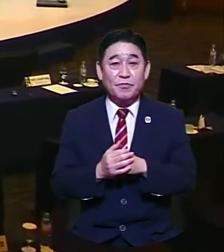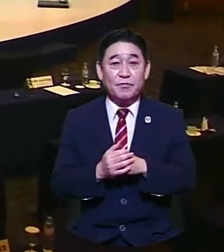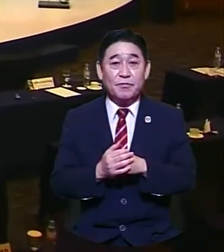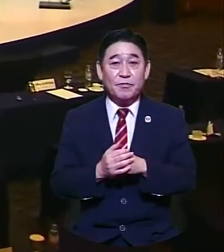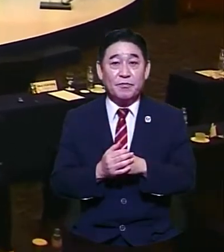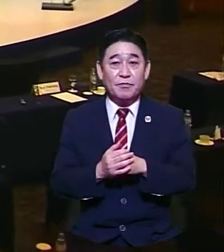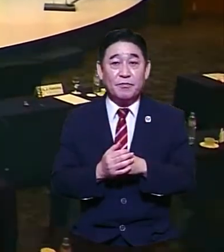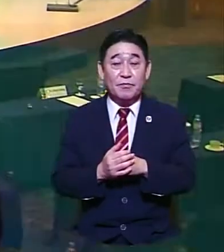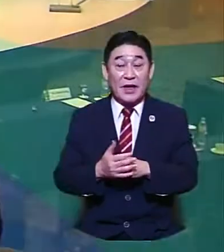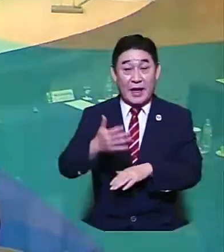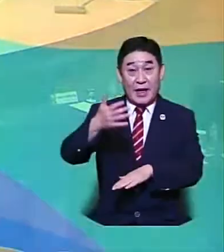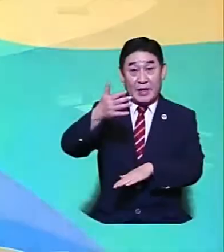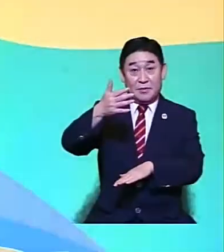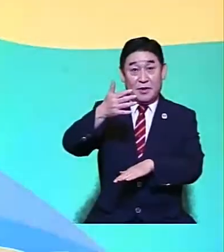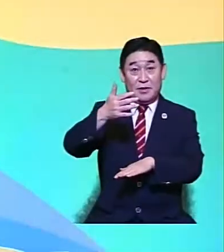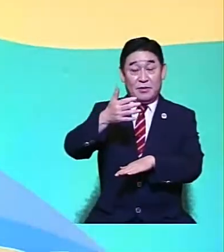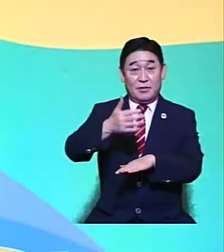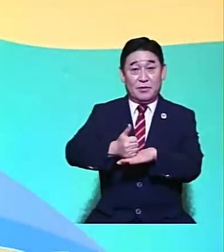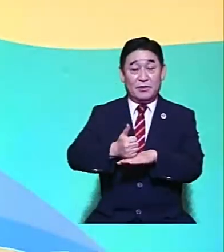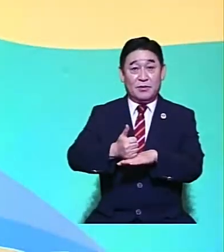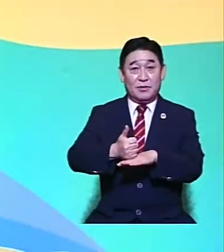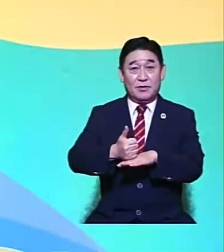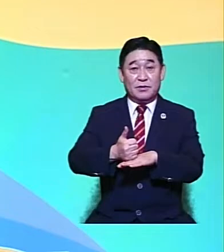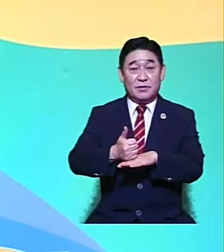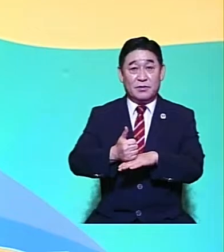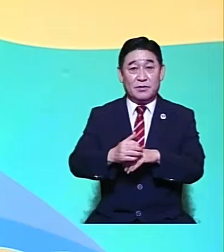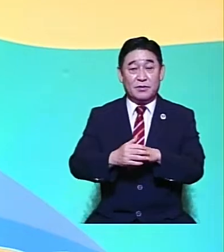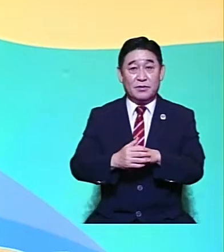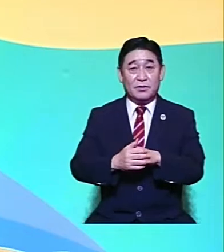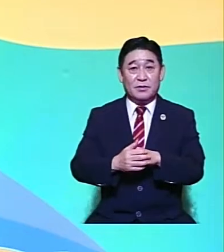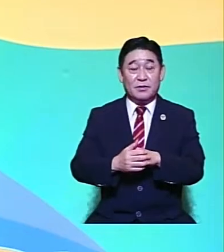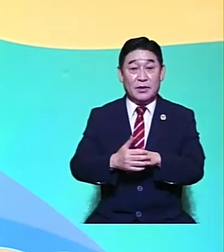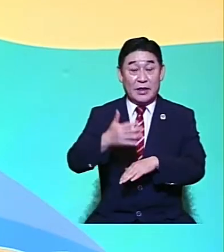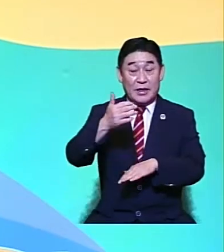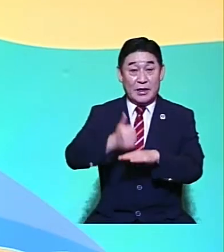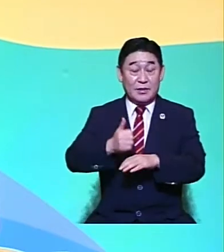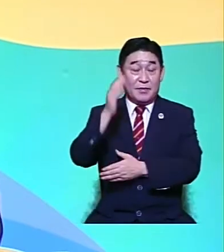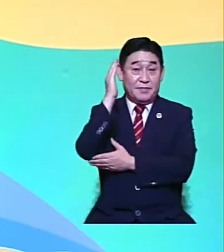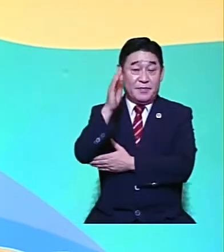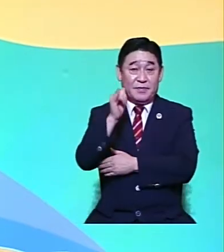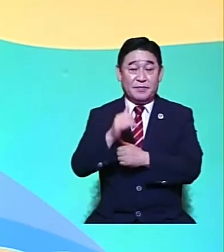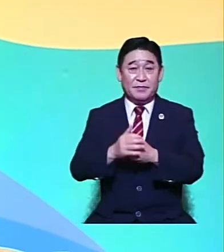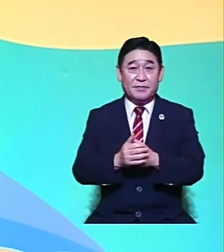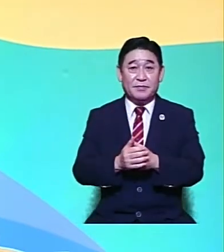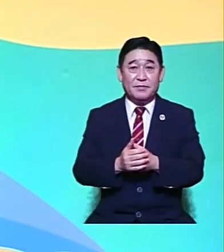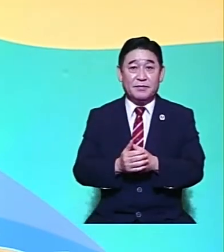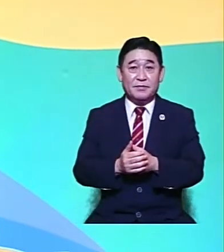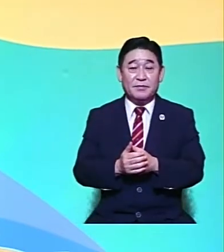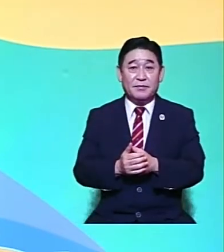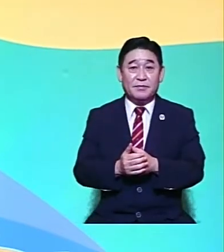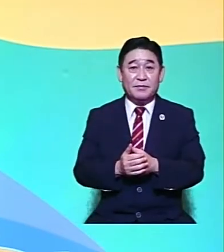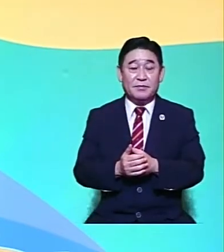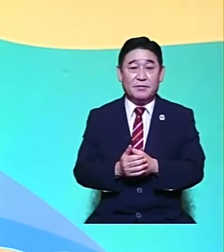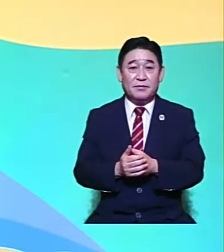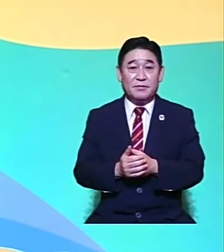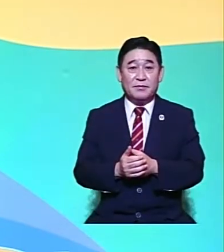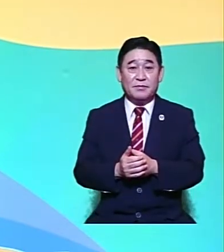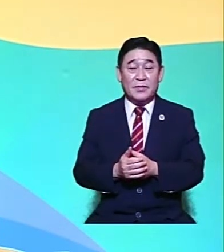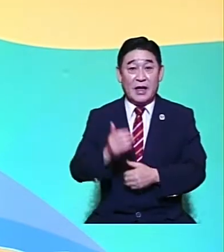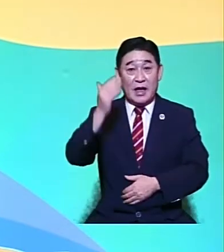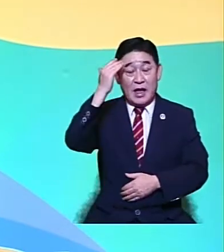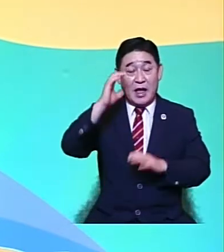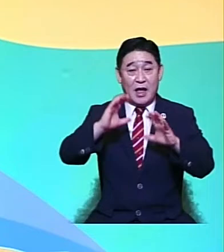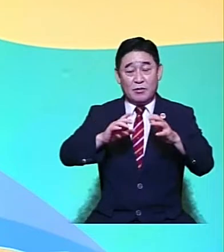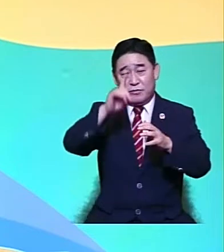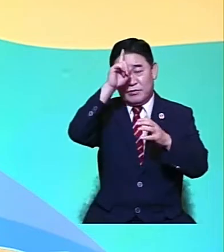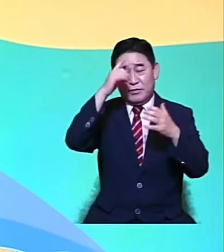Finally, I would like to wrap up my presentation. The key commitment of Korean Green New